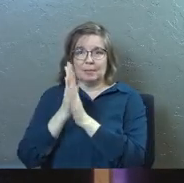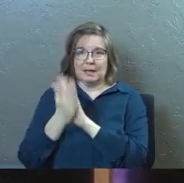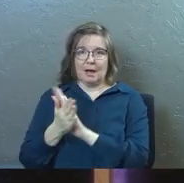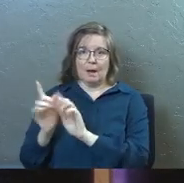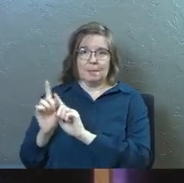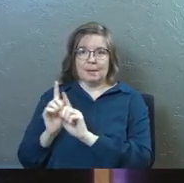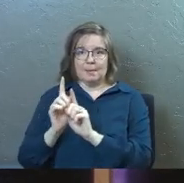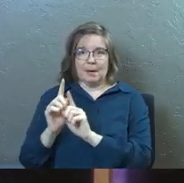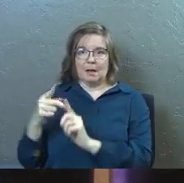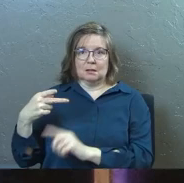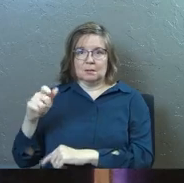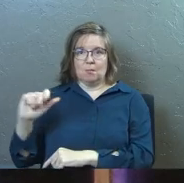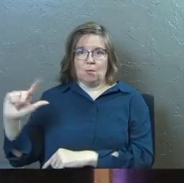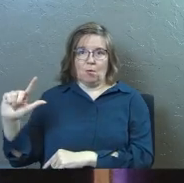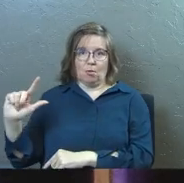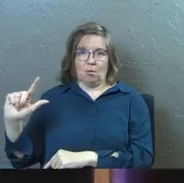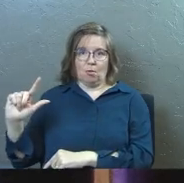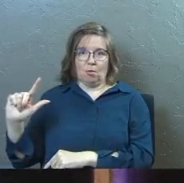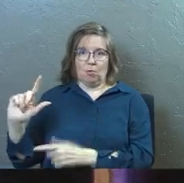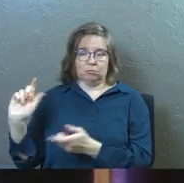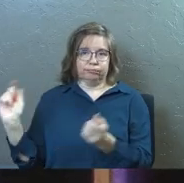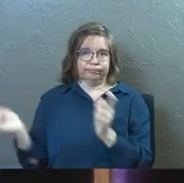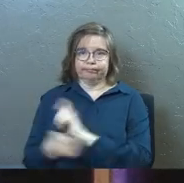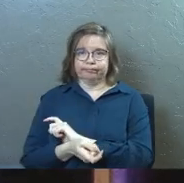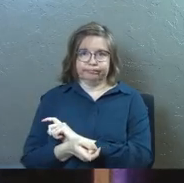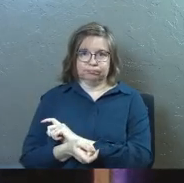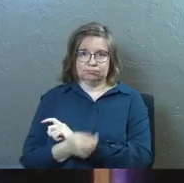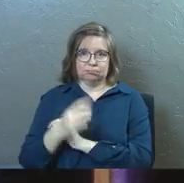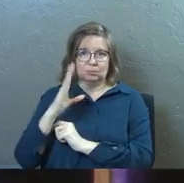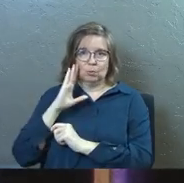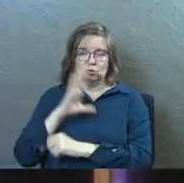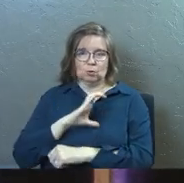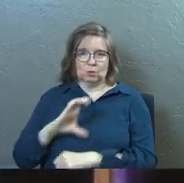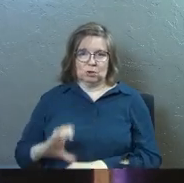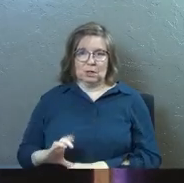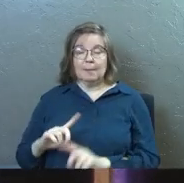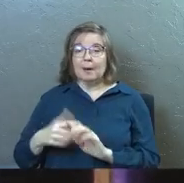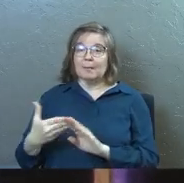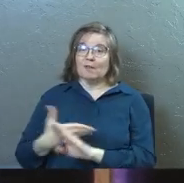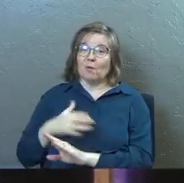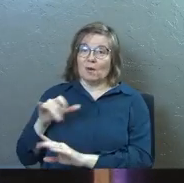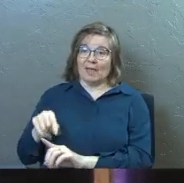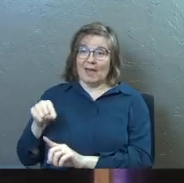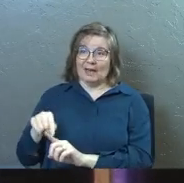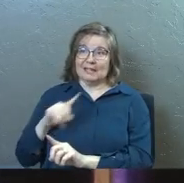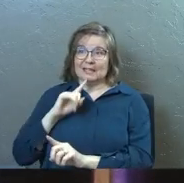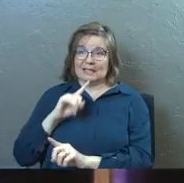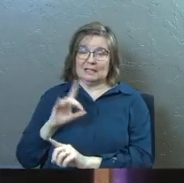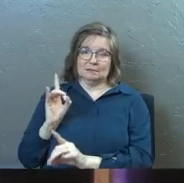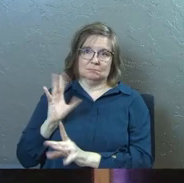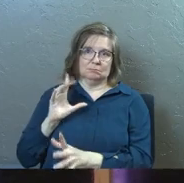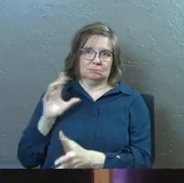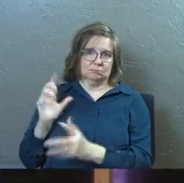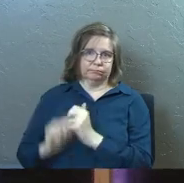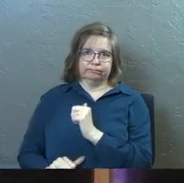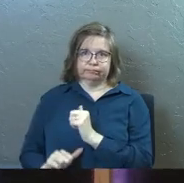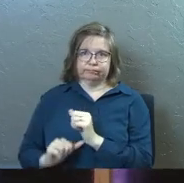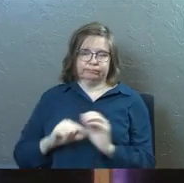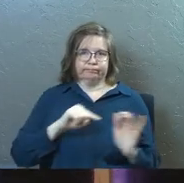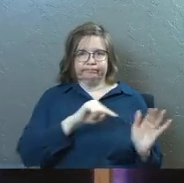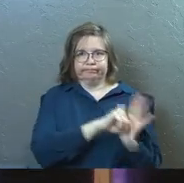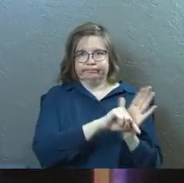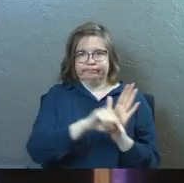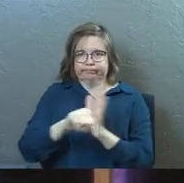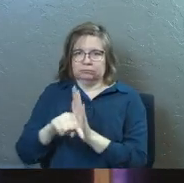the Apostle Paul. Because he's about to be converted to Christianity. But before he does, he absolutely